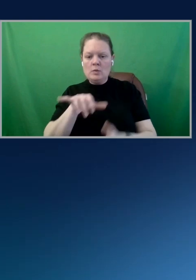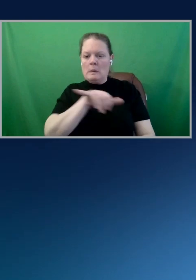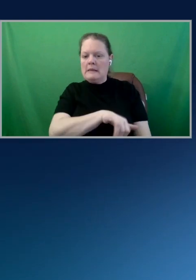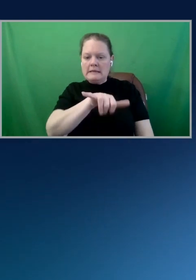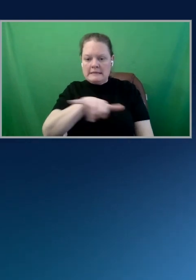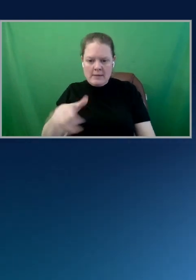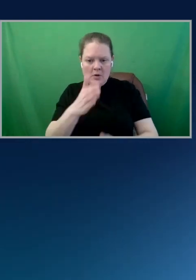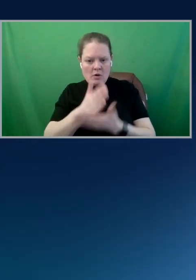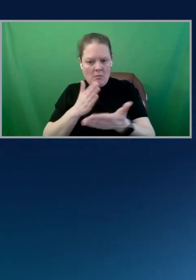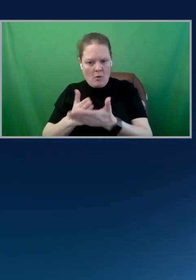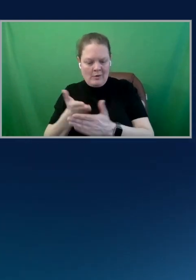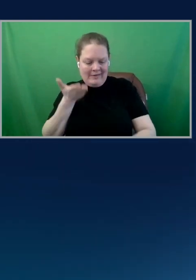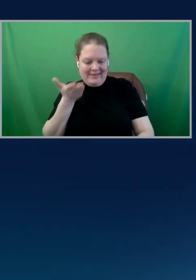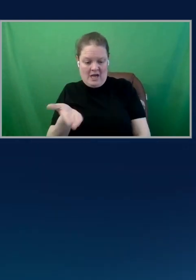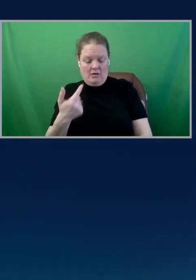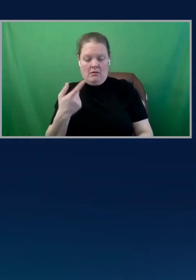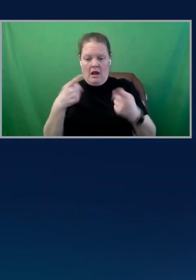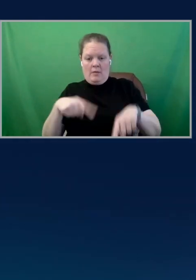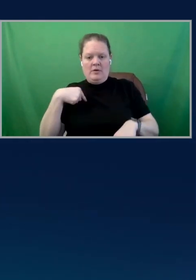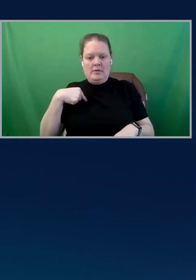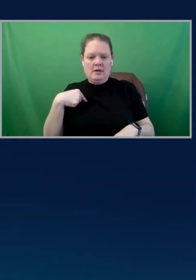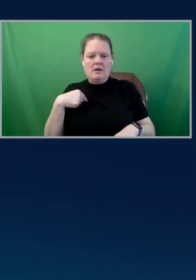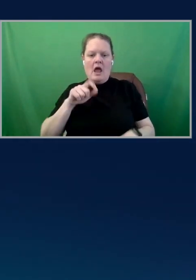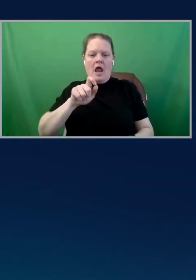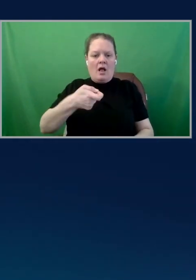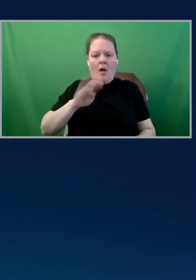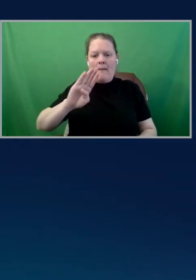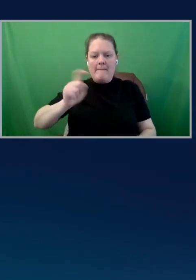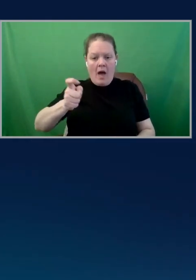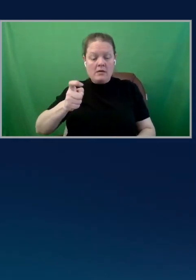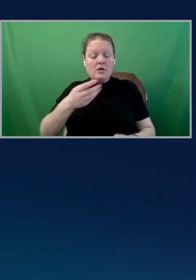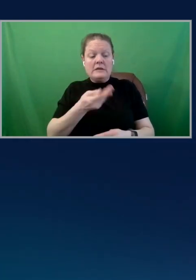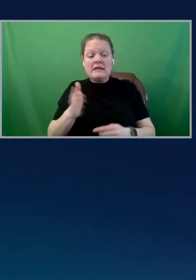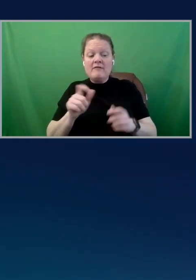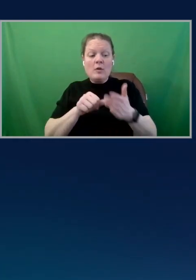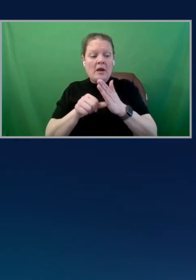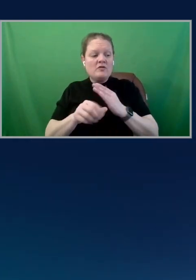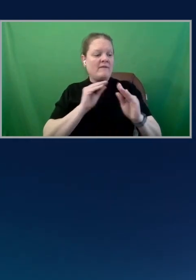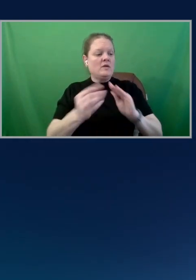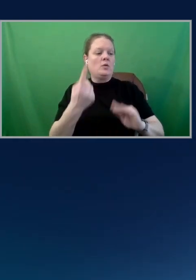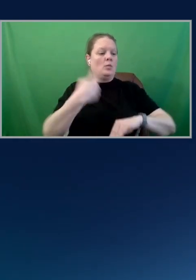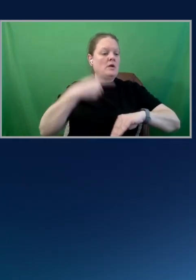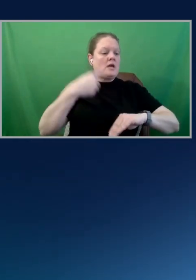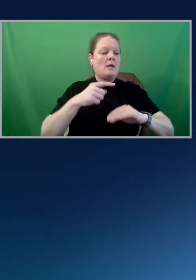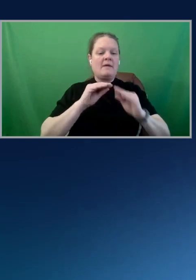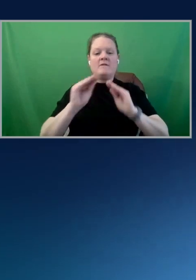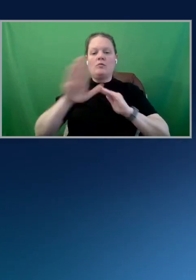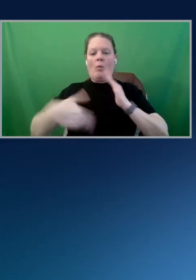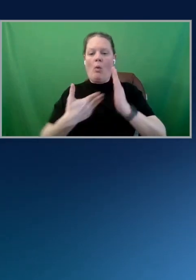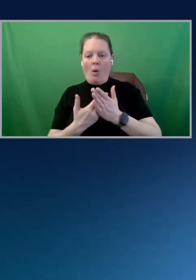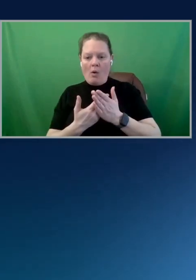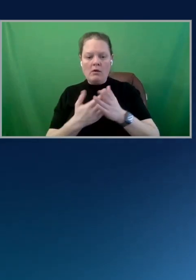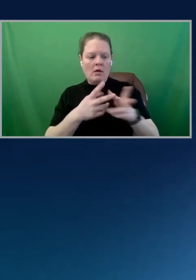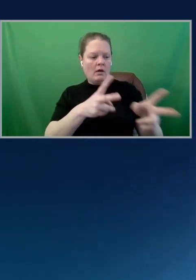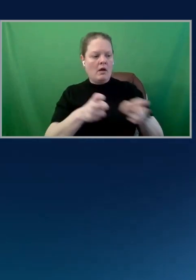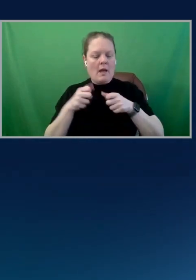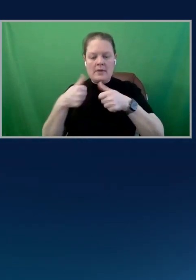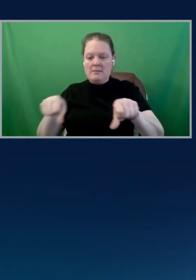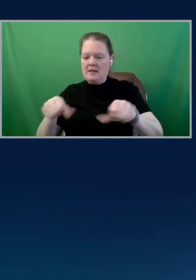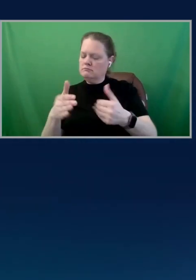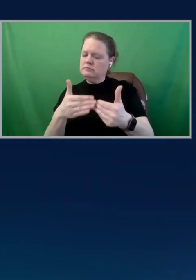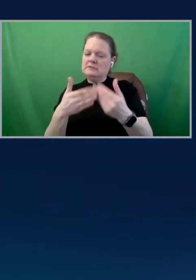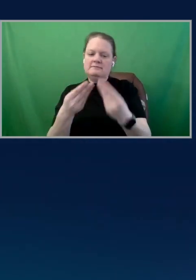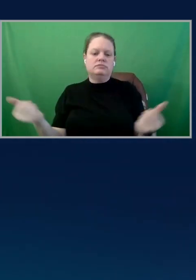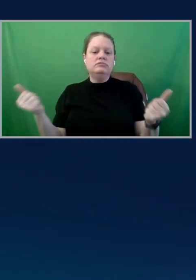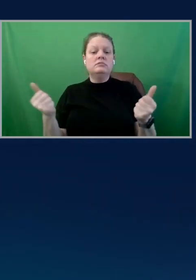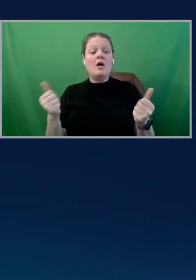happened to me, I had like a combo box, several pages. I fixed once, fixed them all. So the copy and paste, easily done. Once you fix them